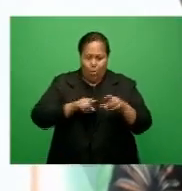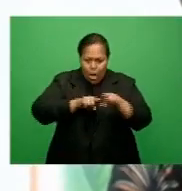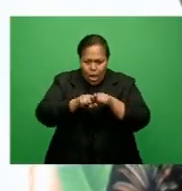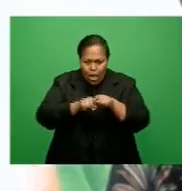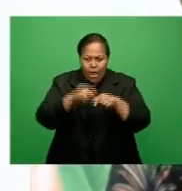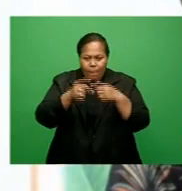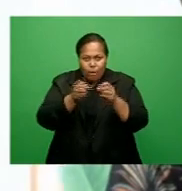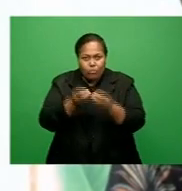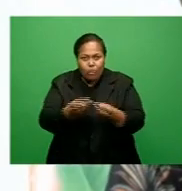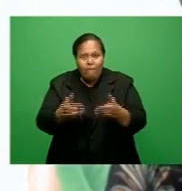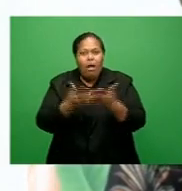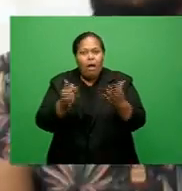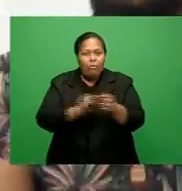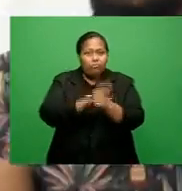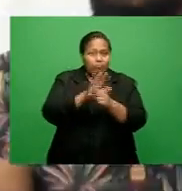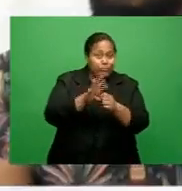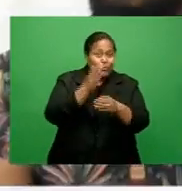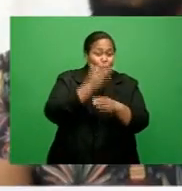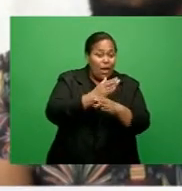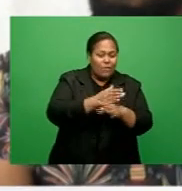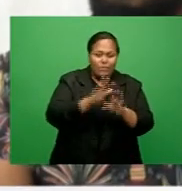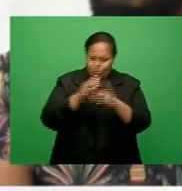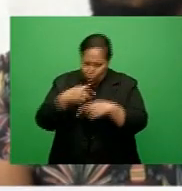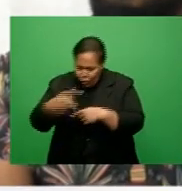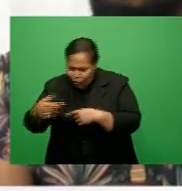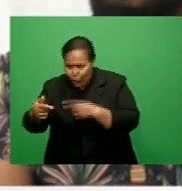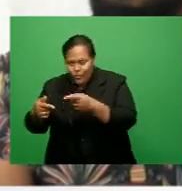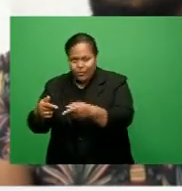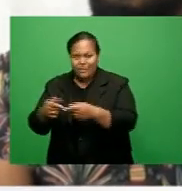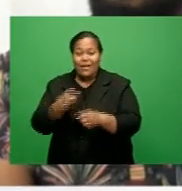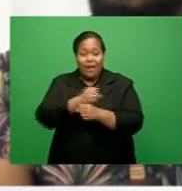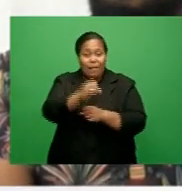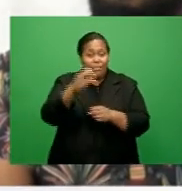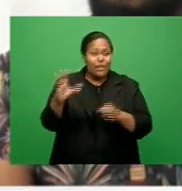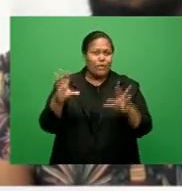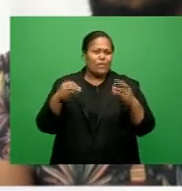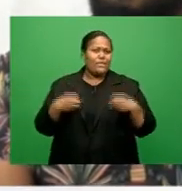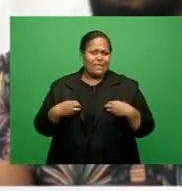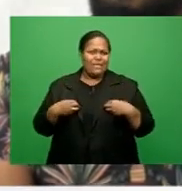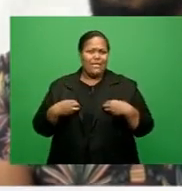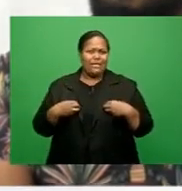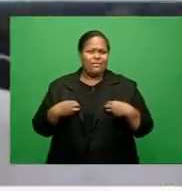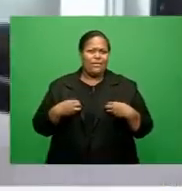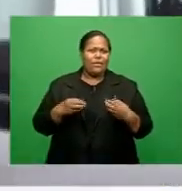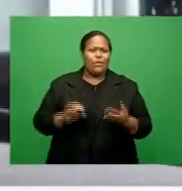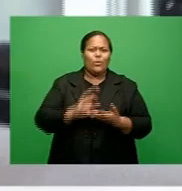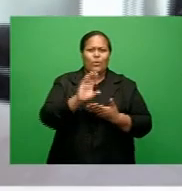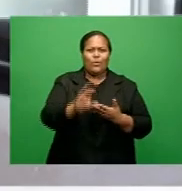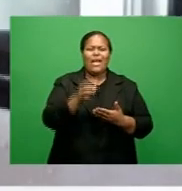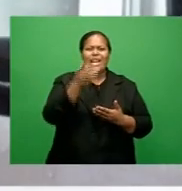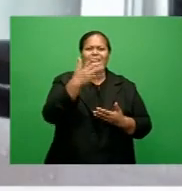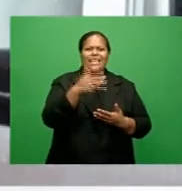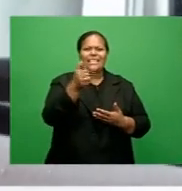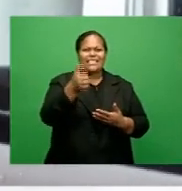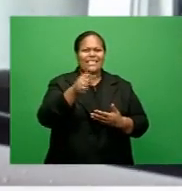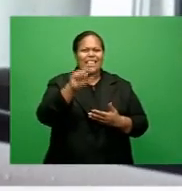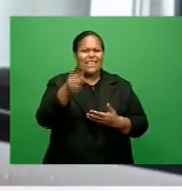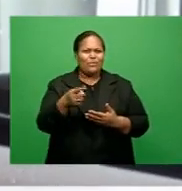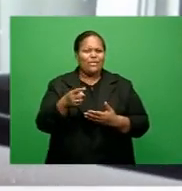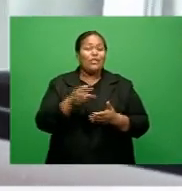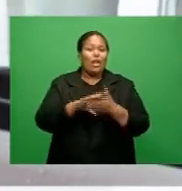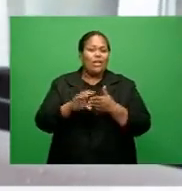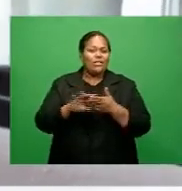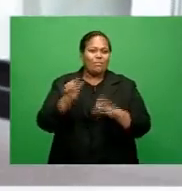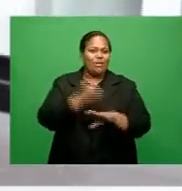going to forge ahead and do better. Today, the state-owned company received a truck worth $96,000 from the government. Minister